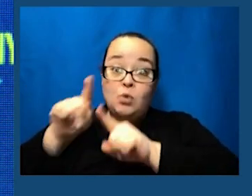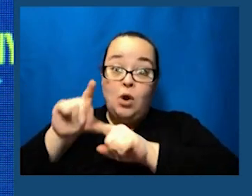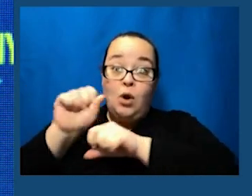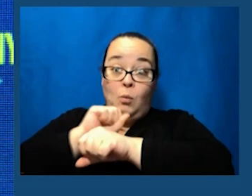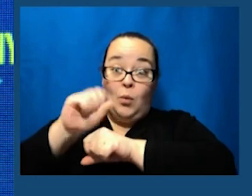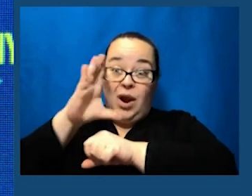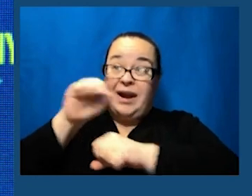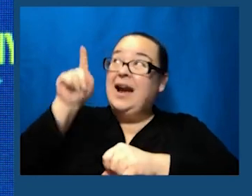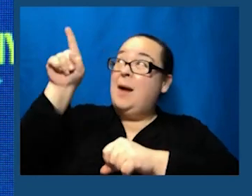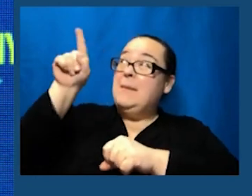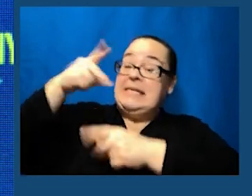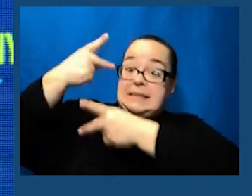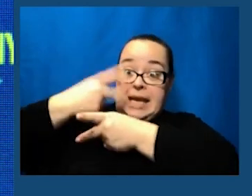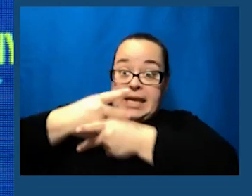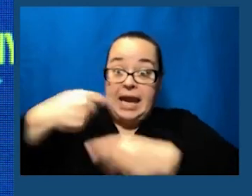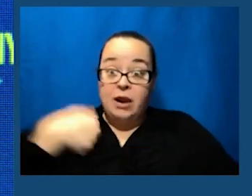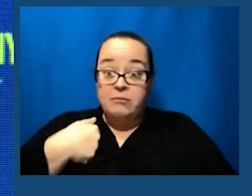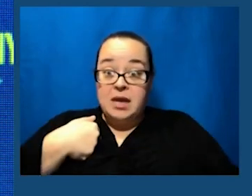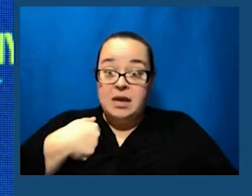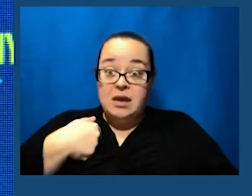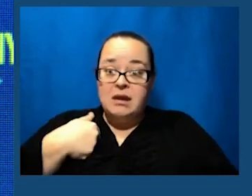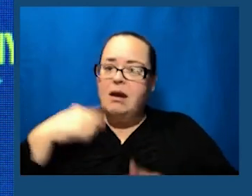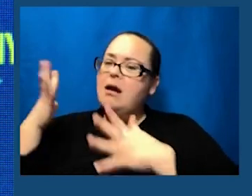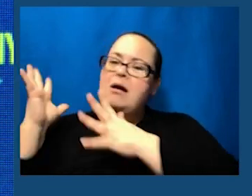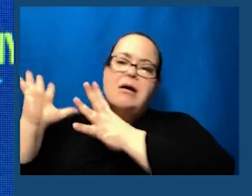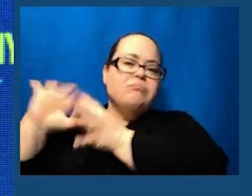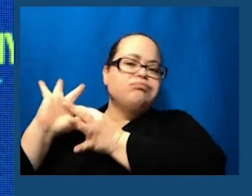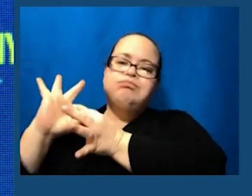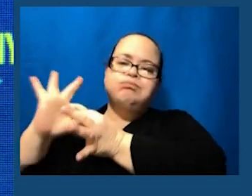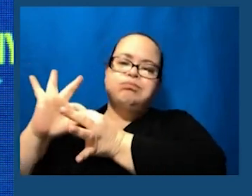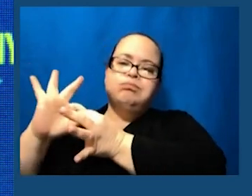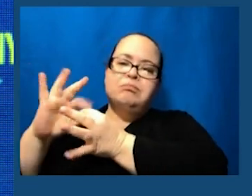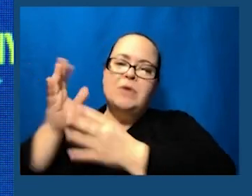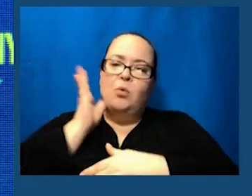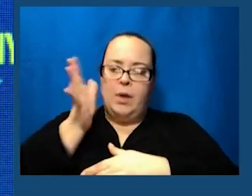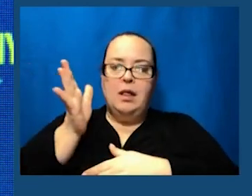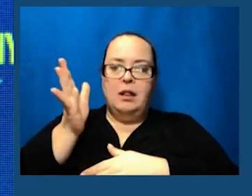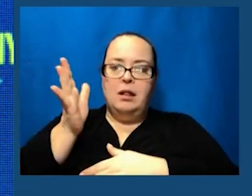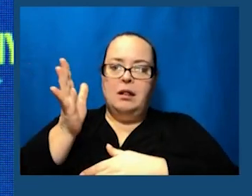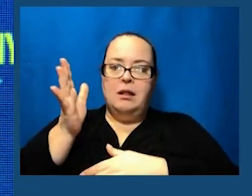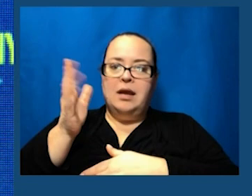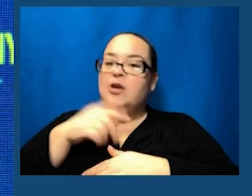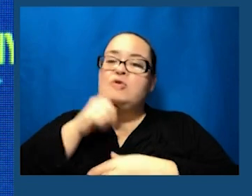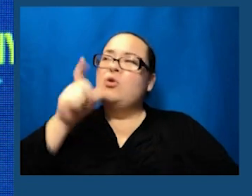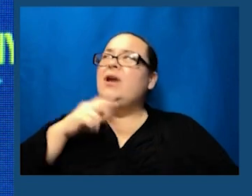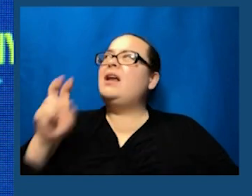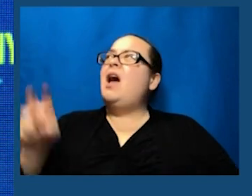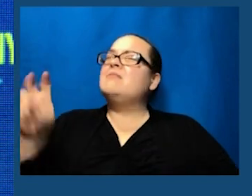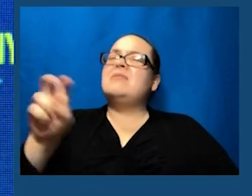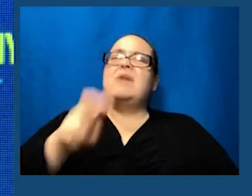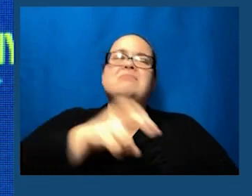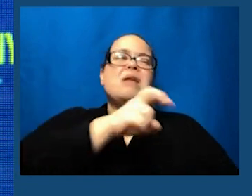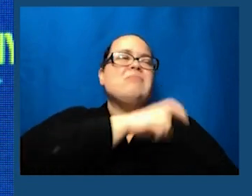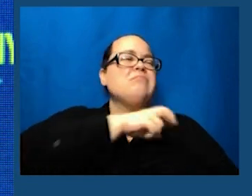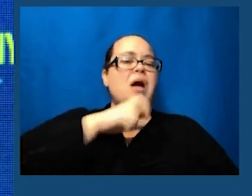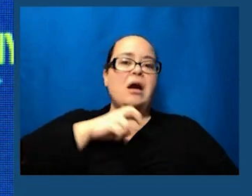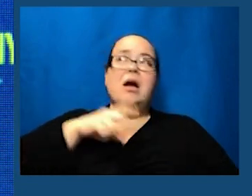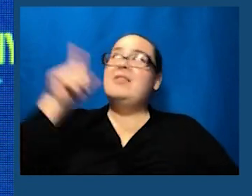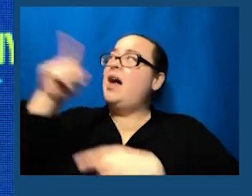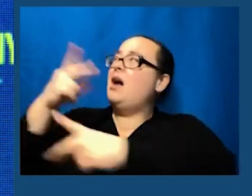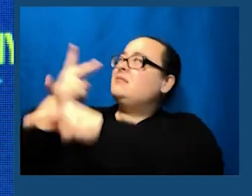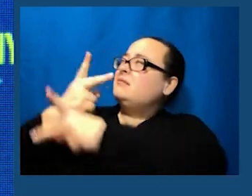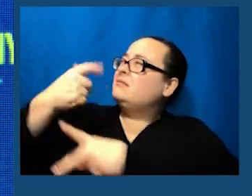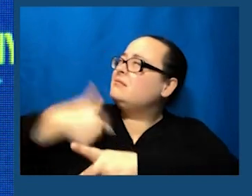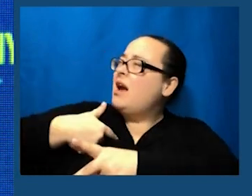You're not going to jump around from job to job. So it's that strong work ethic and that sense of loyalty to your positions that really helps